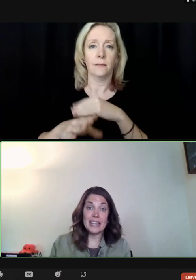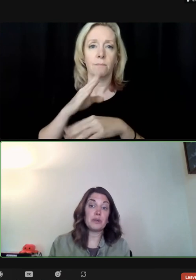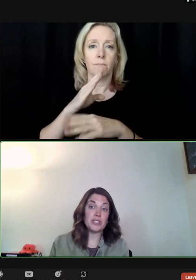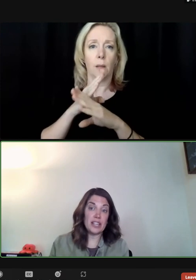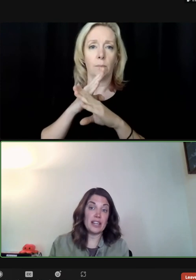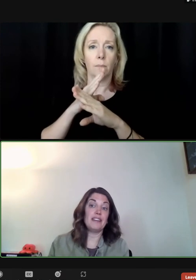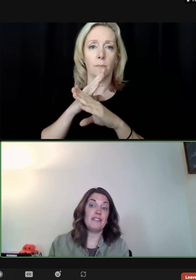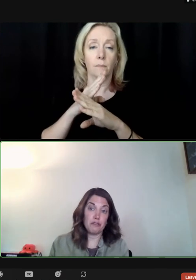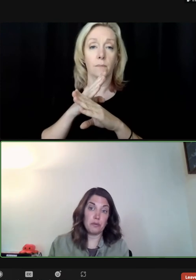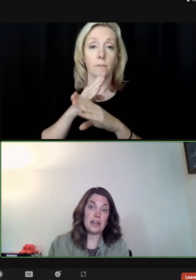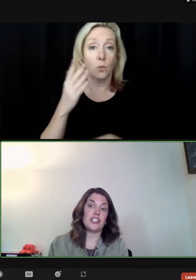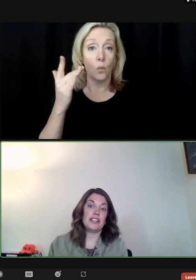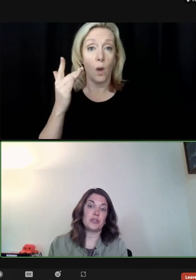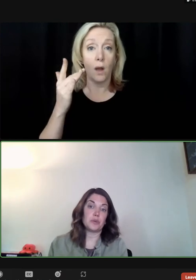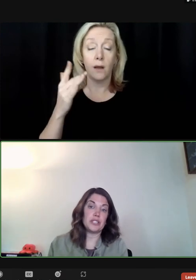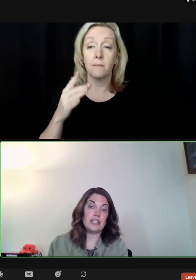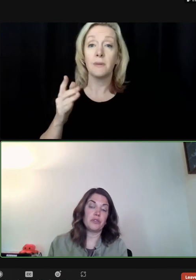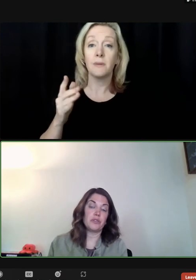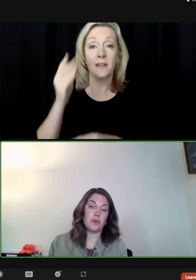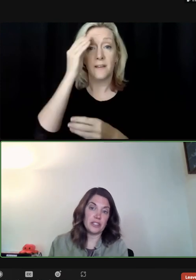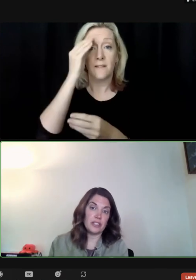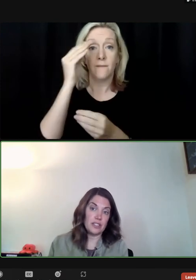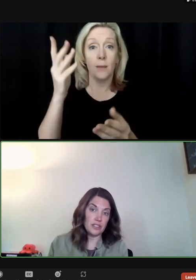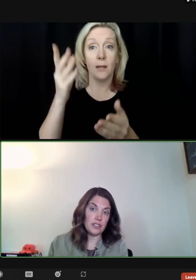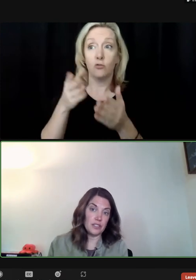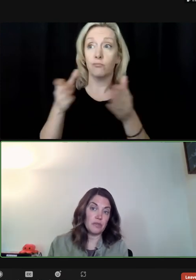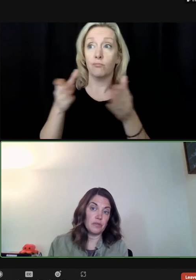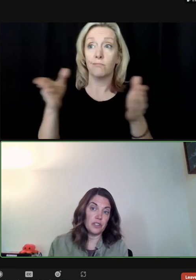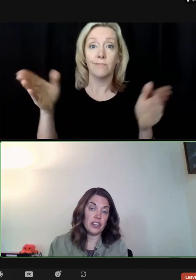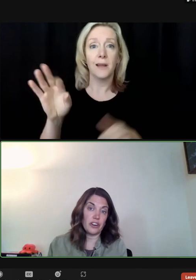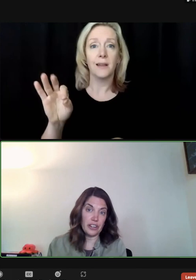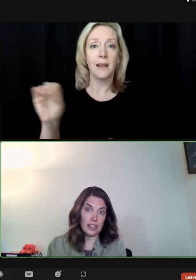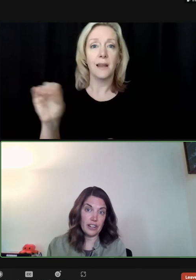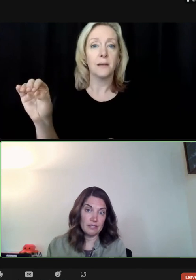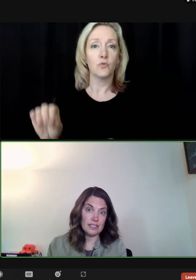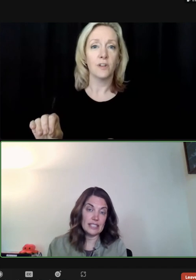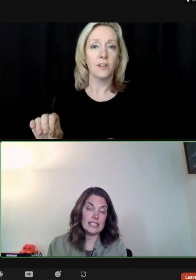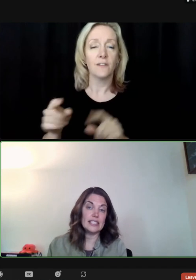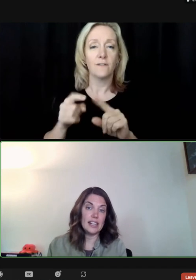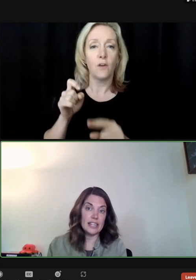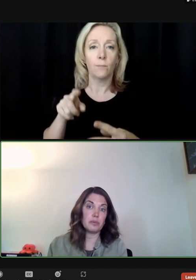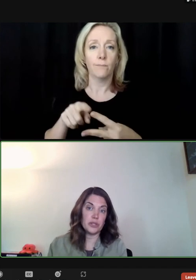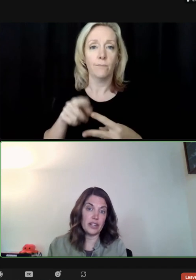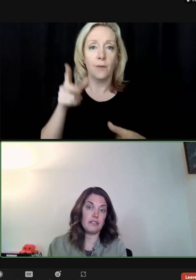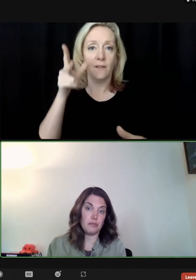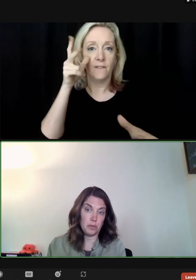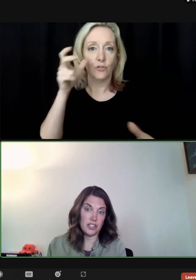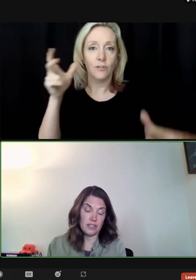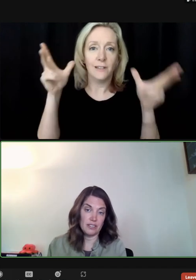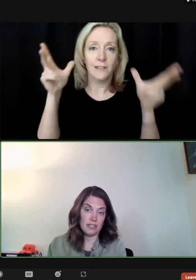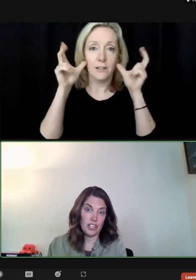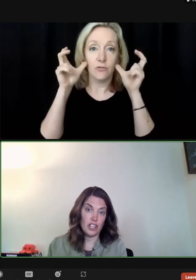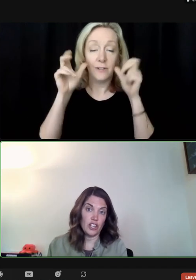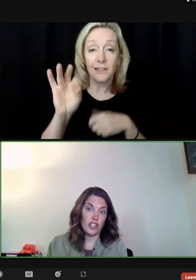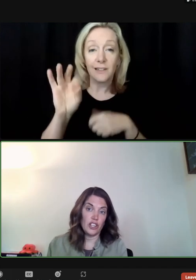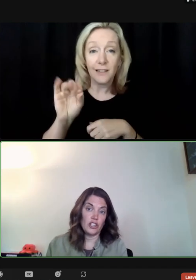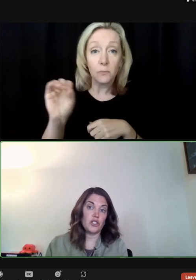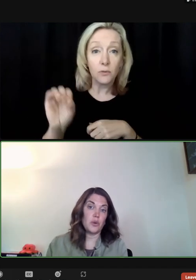Because 90% of information is received through our distant senses, our vision and our hearing. 90% of